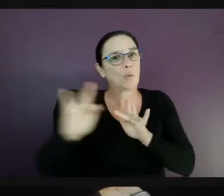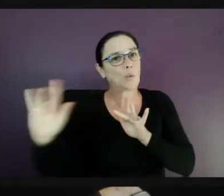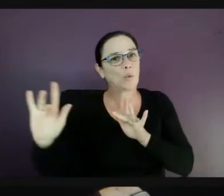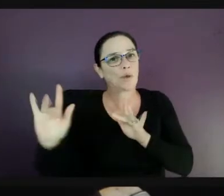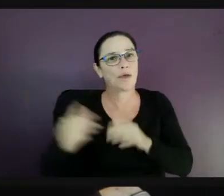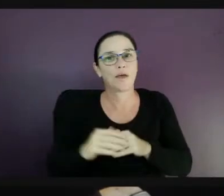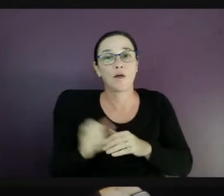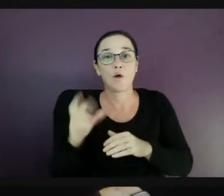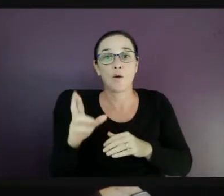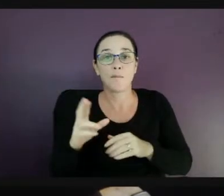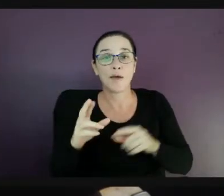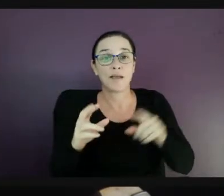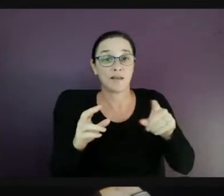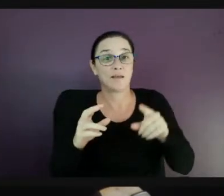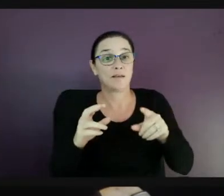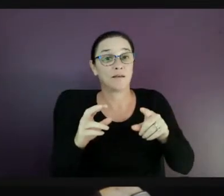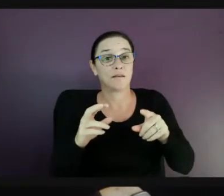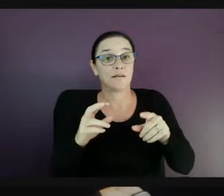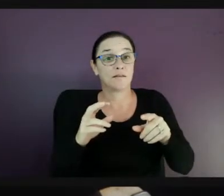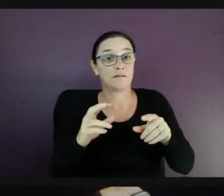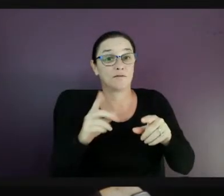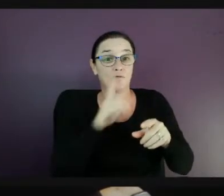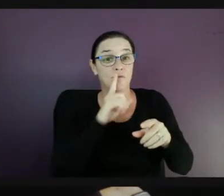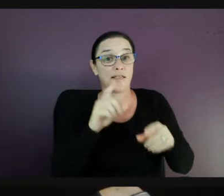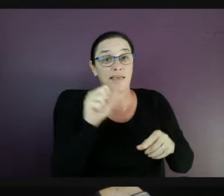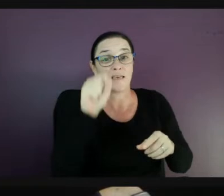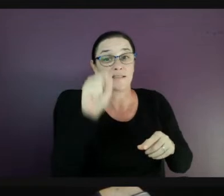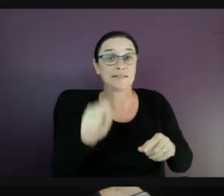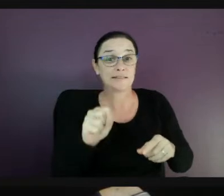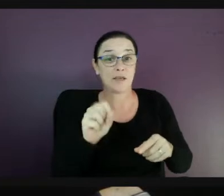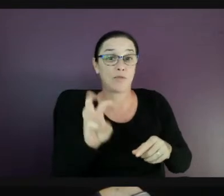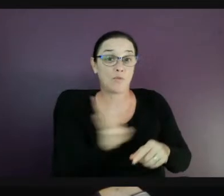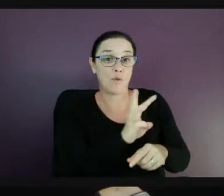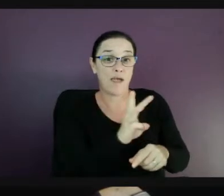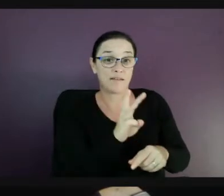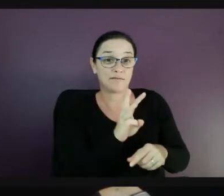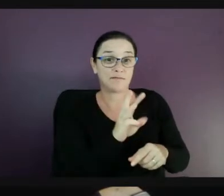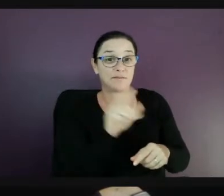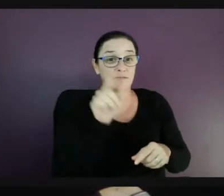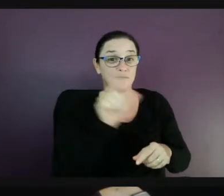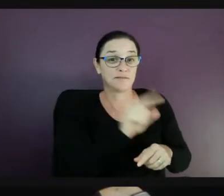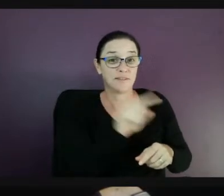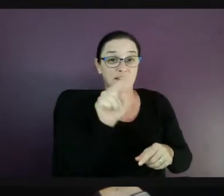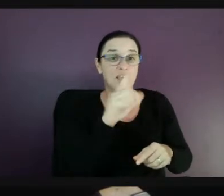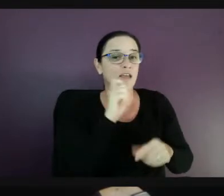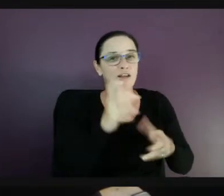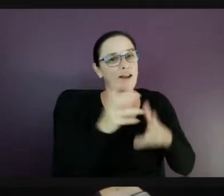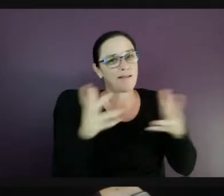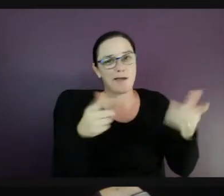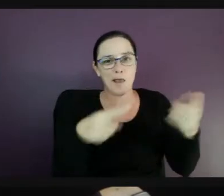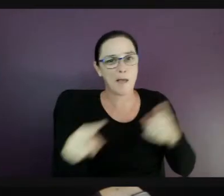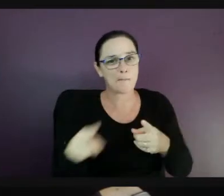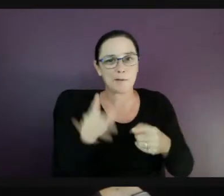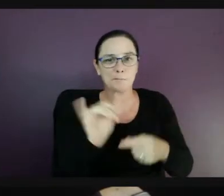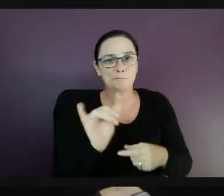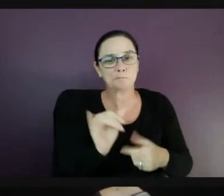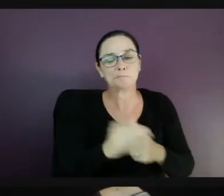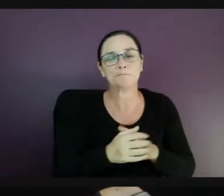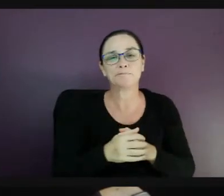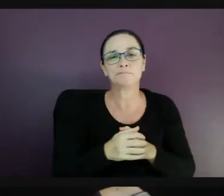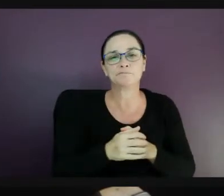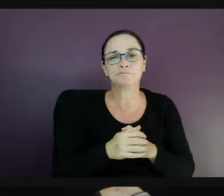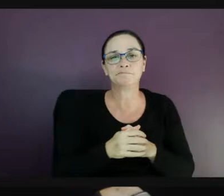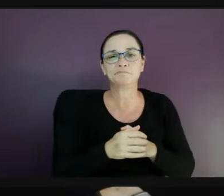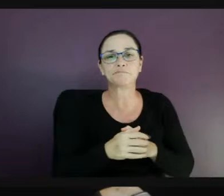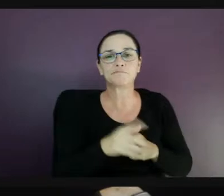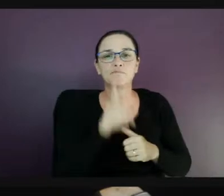Southwest Rift, the volcanic Southwest Rift goes off in this direction. Not much happening there either, to be honest. And so it's really this,